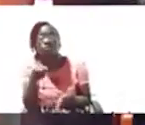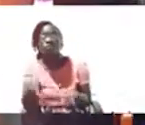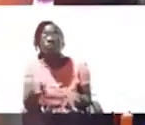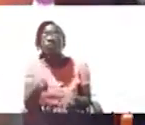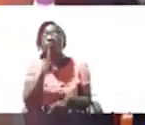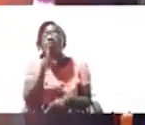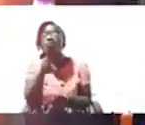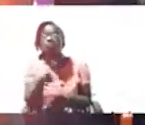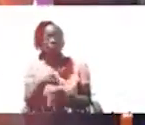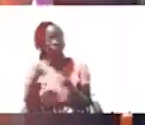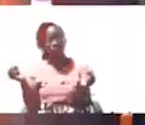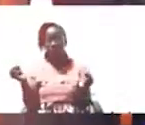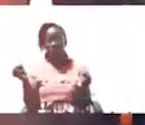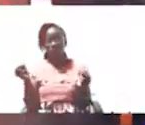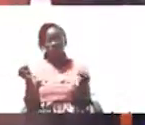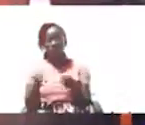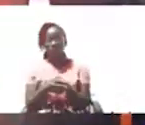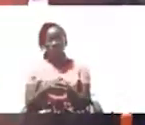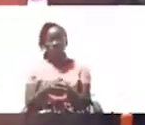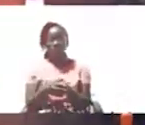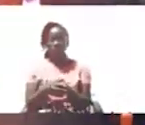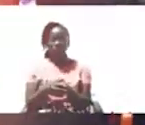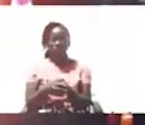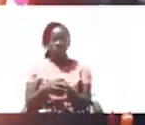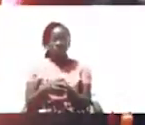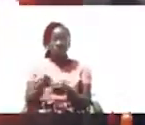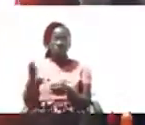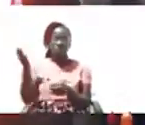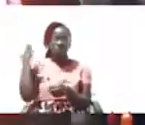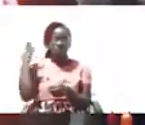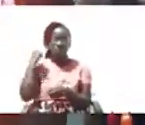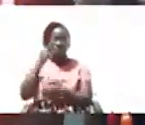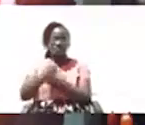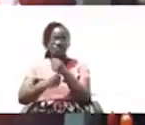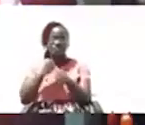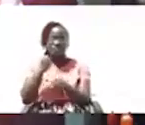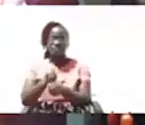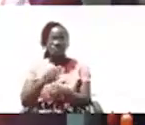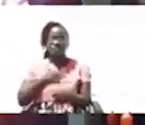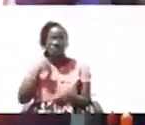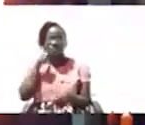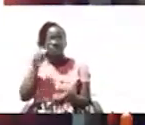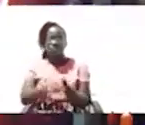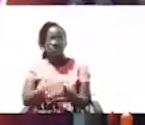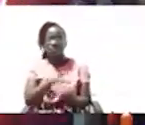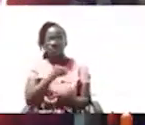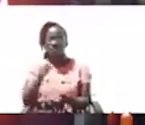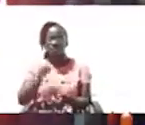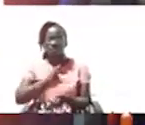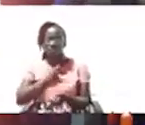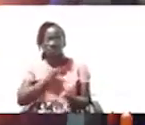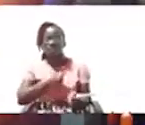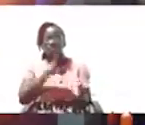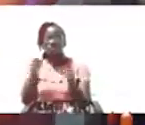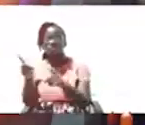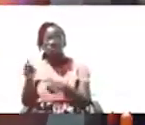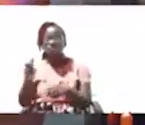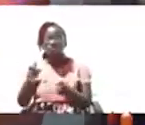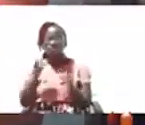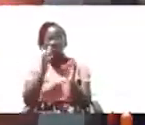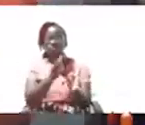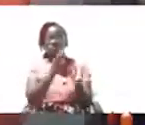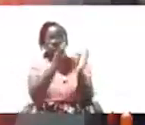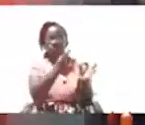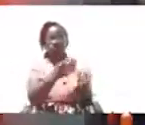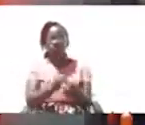Last year. Mene me yere koyie wo baabi. My wife and I went to a funeral somewhere. Now what did that nipa no? When